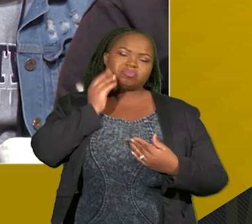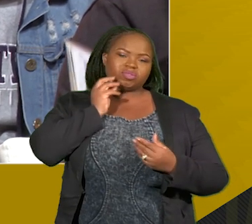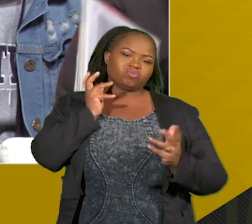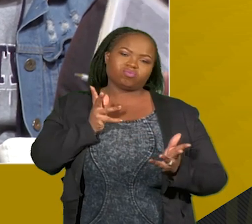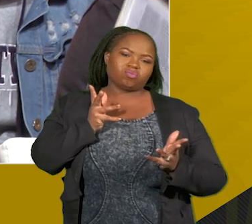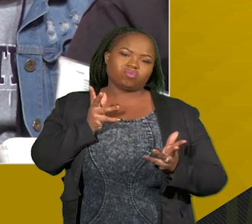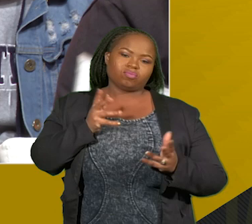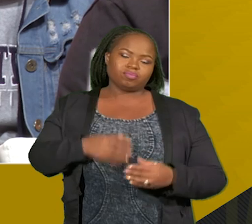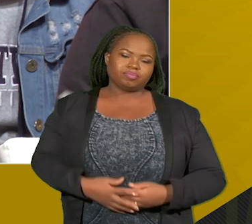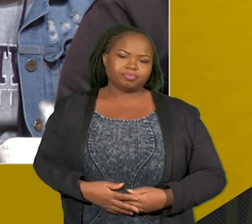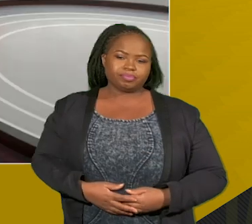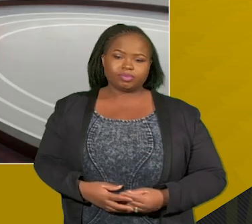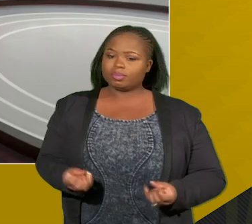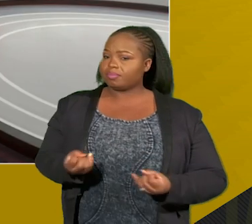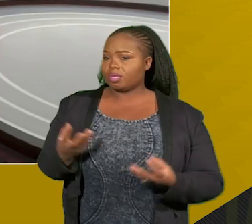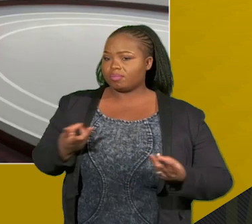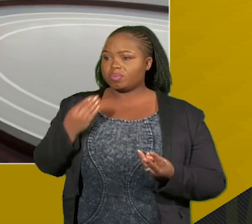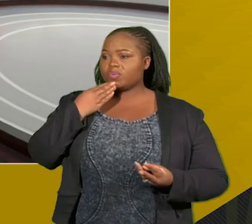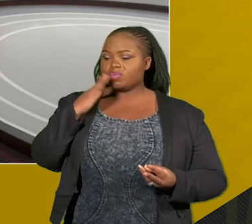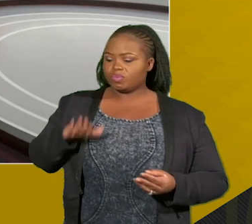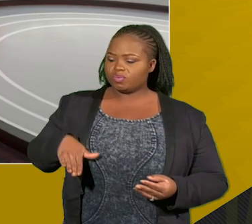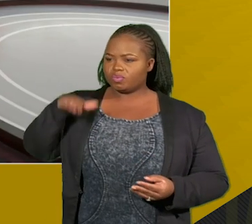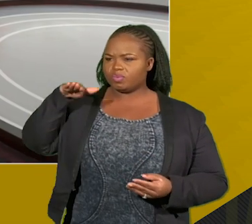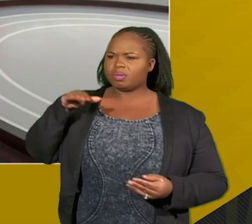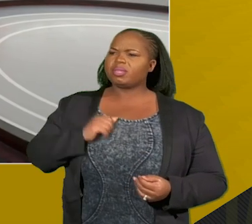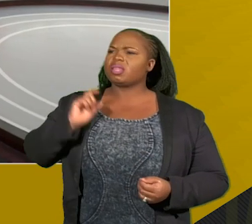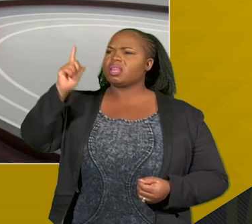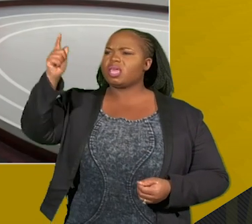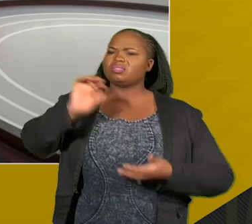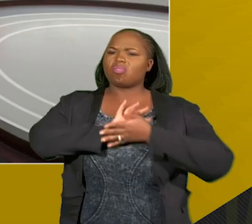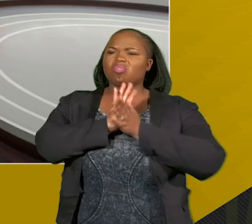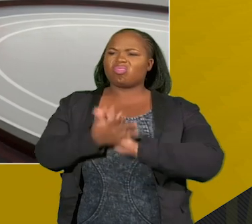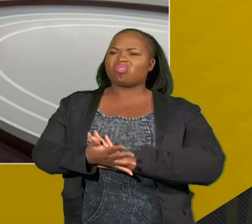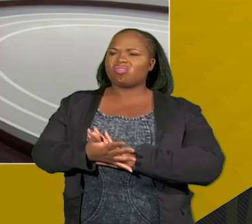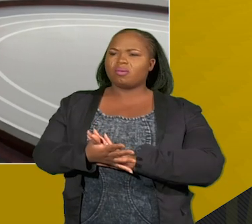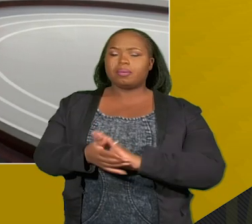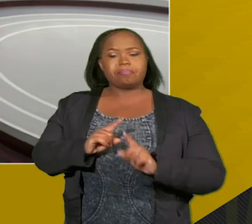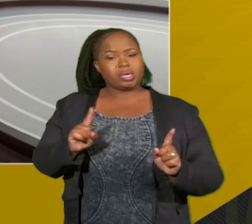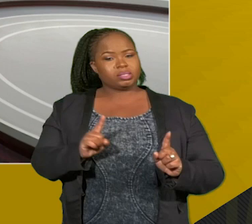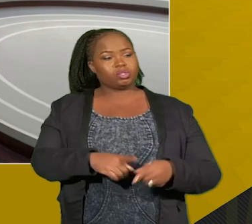those challenges. So many people about Kulenje now, they end up damaged, but when now you're saying you change that